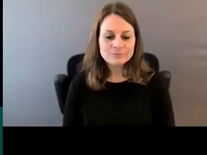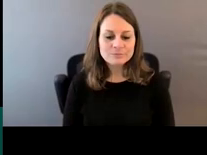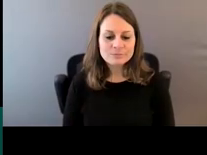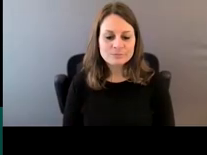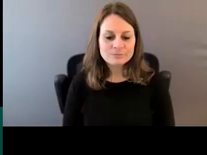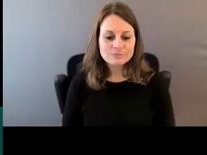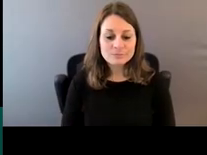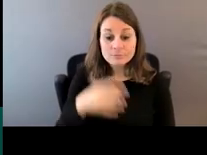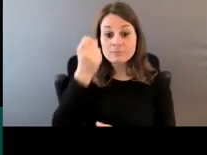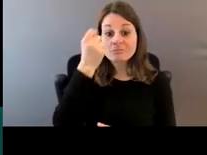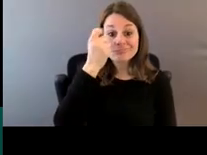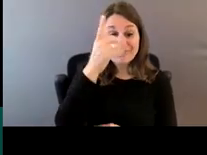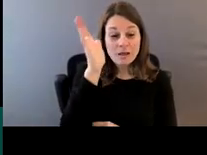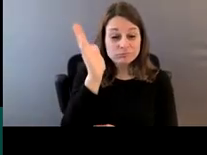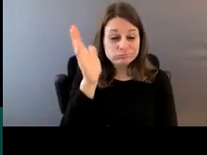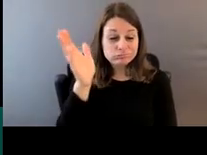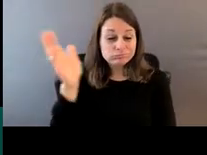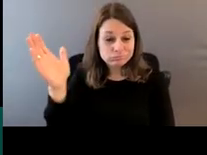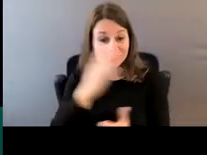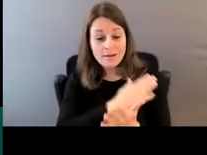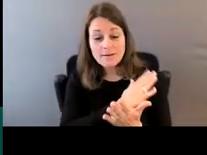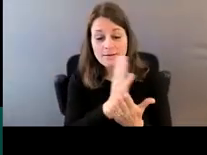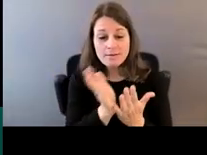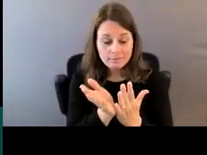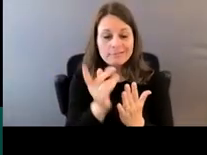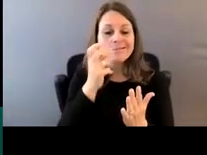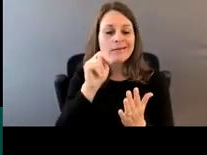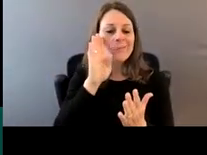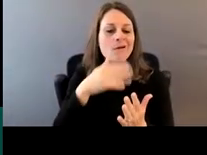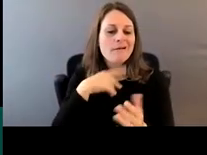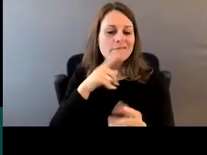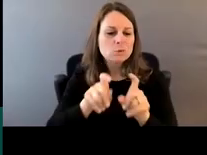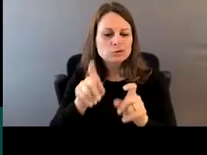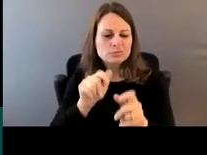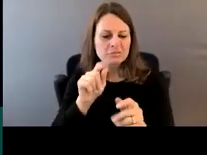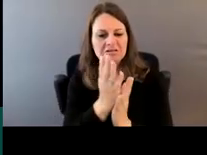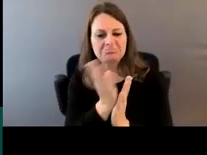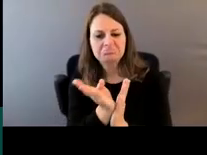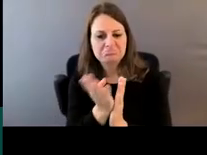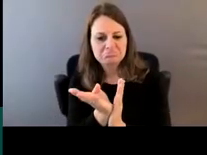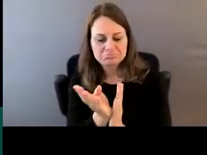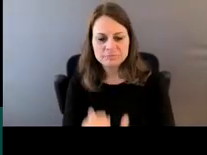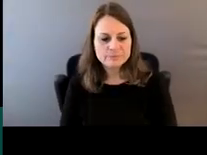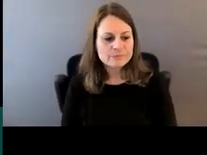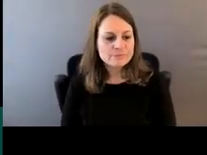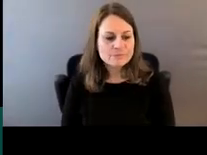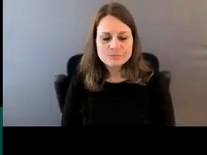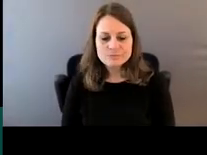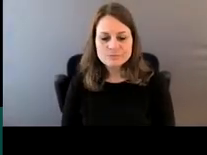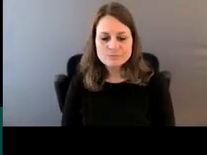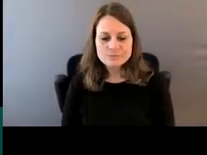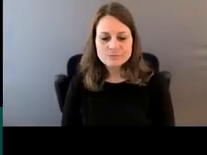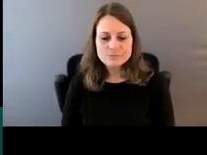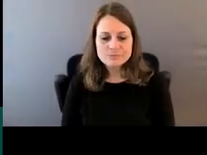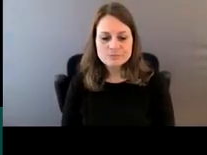speaker, and you can do that by raising the hand, or you can put it in the chat, and